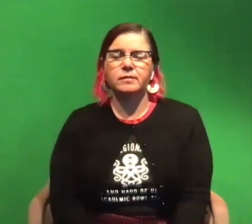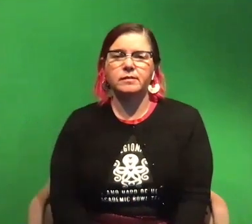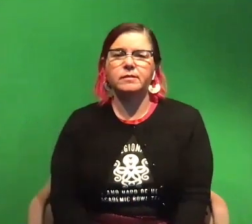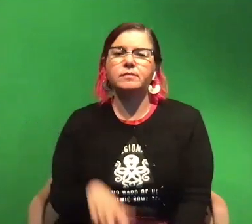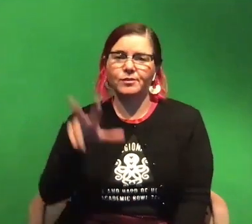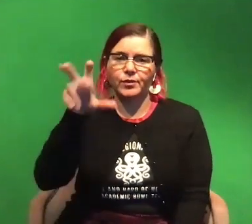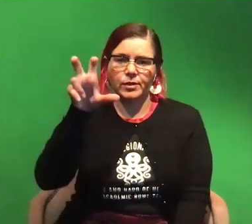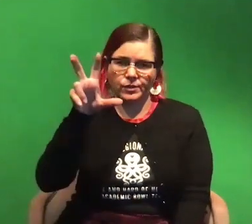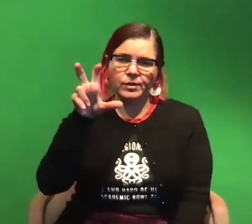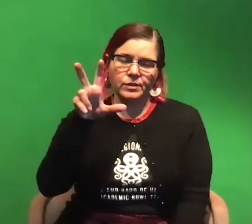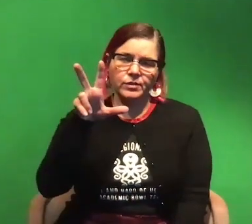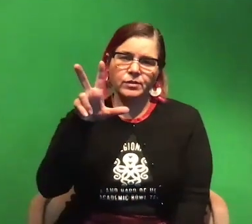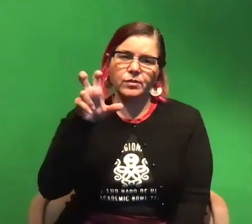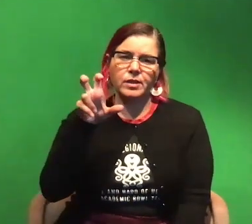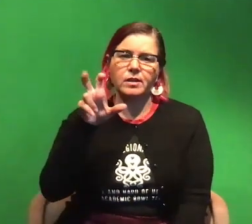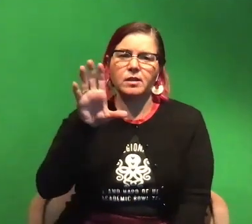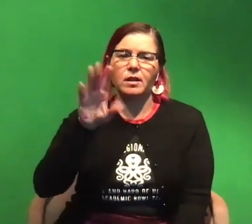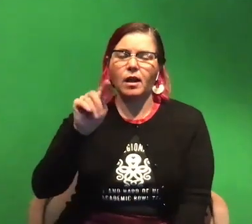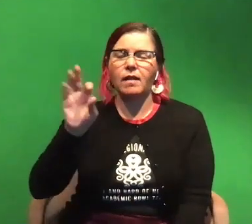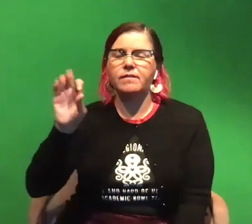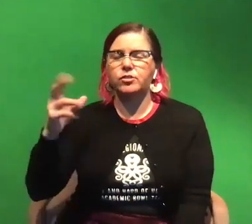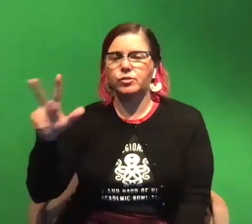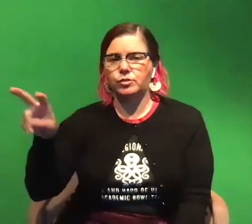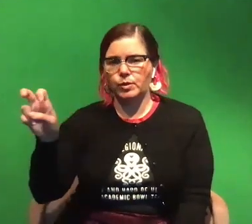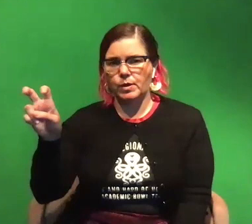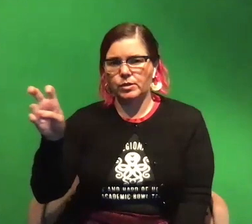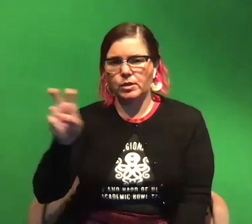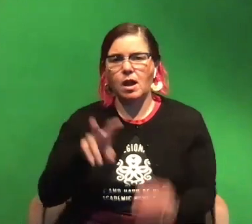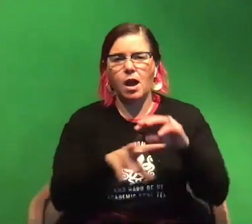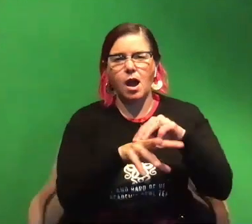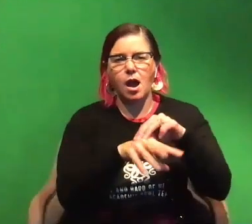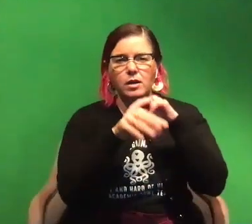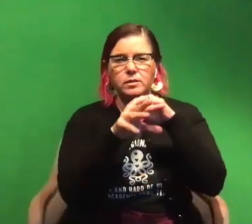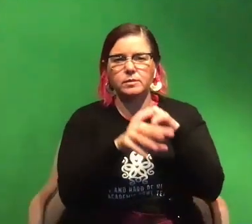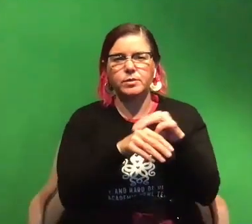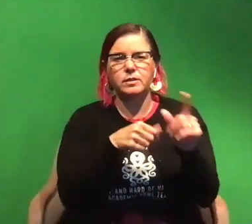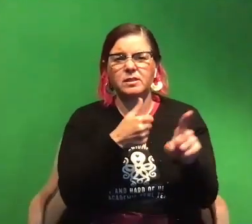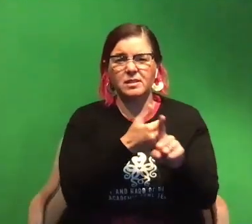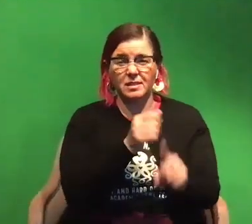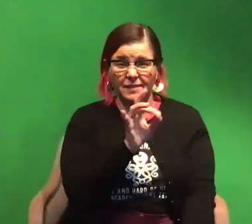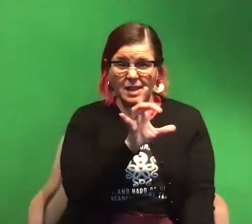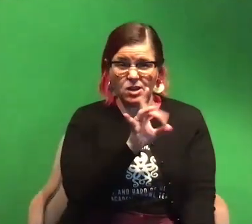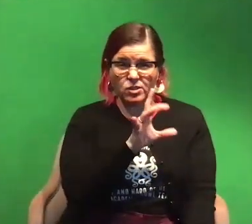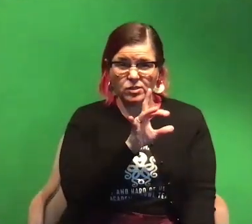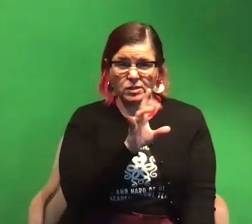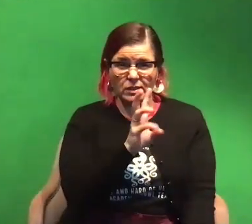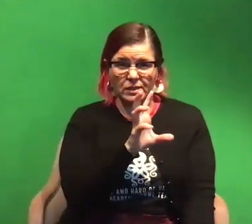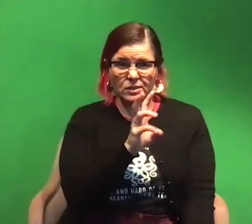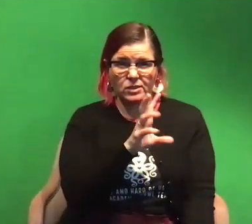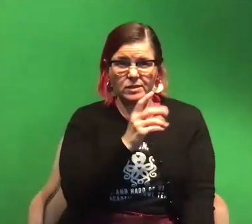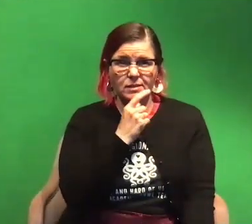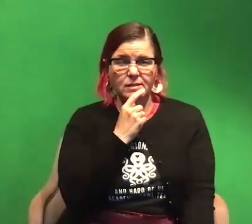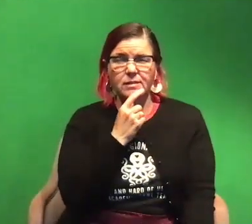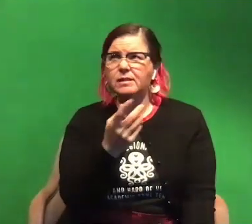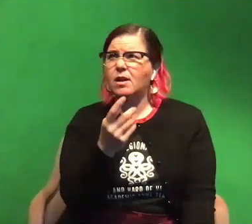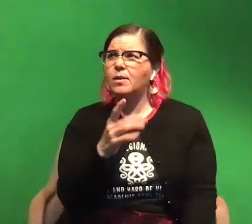300. Yeah, they're the 300. Cuttlefish is 200. And octopus, I believe, is what? Are they the 800 or 600? I wanted to